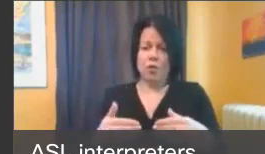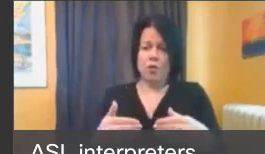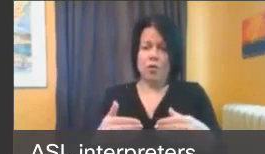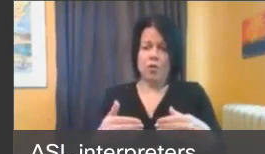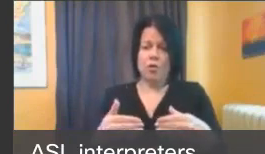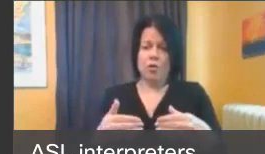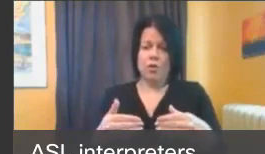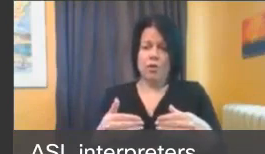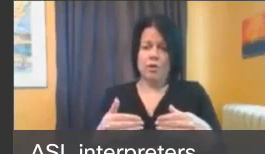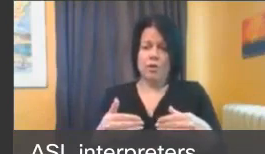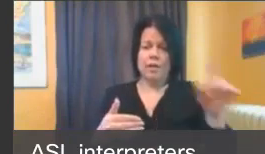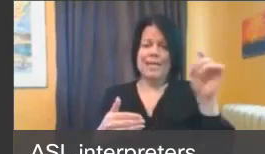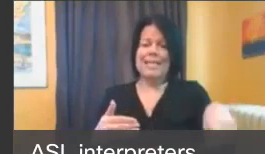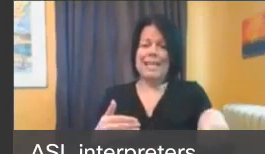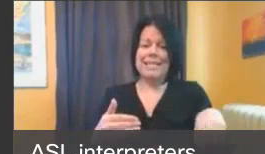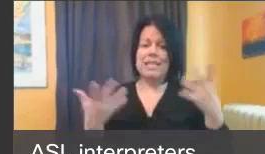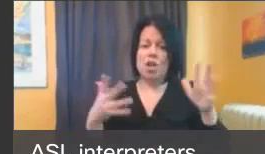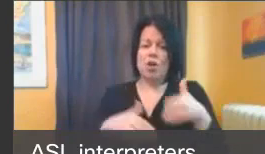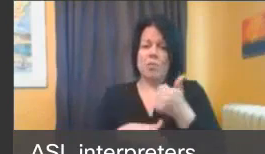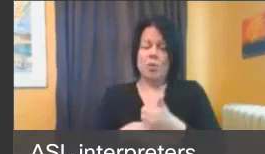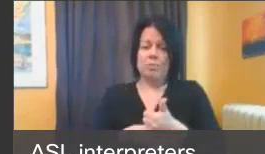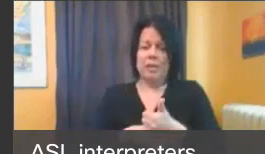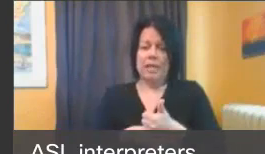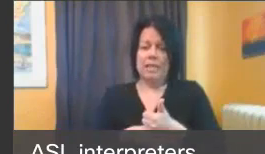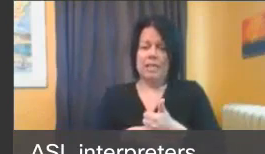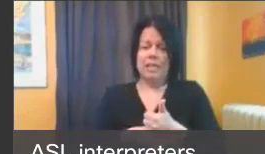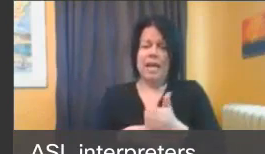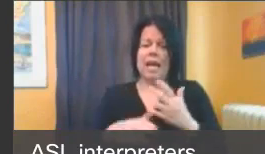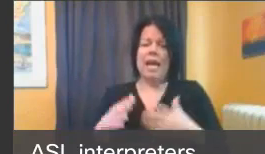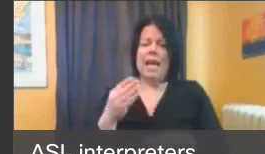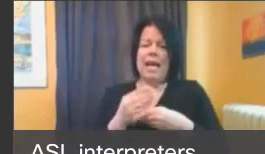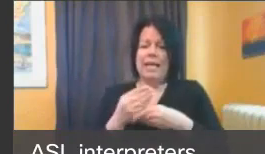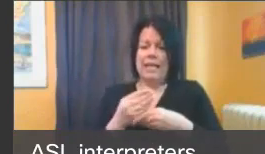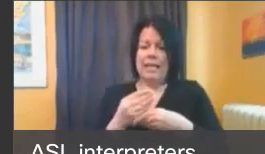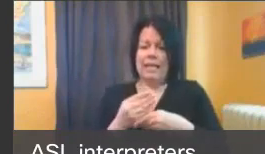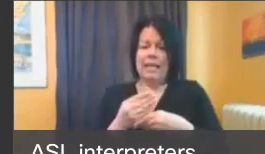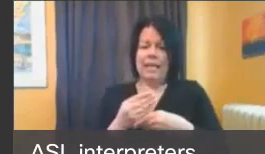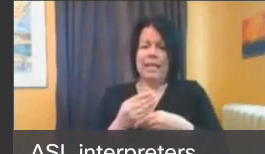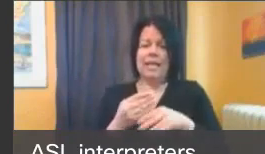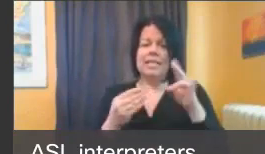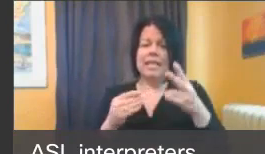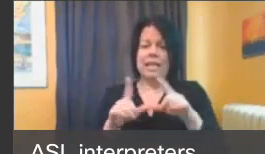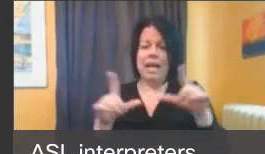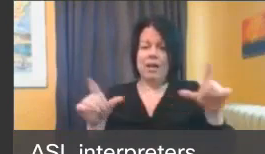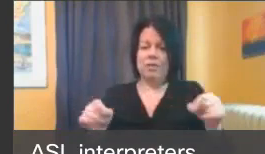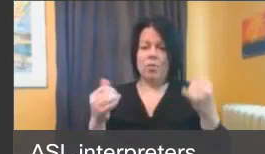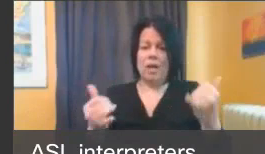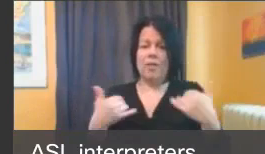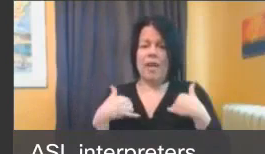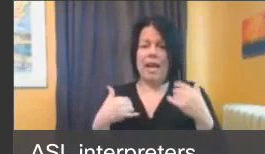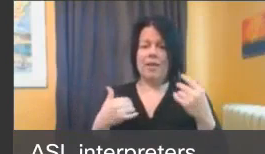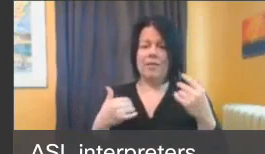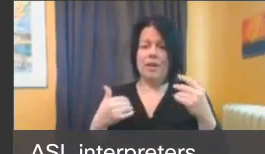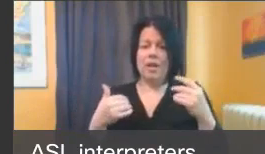what Texas has already put in place, in terms of adding an additional envelope, what they've done is now they have there's a